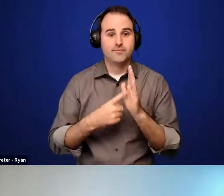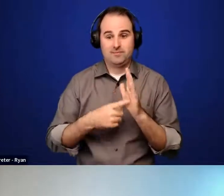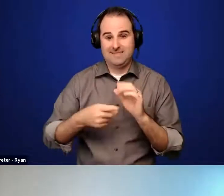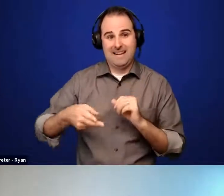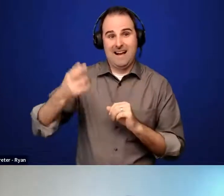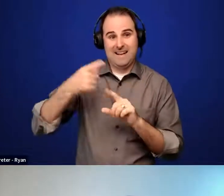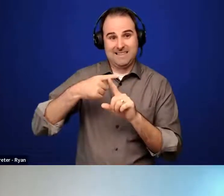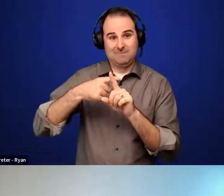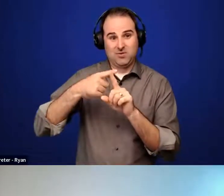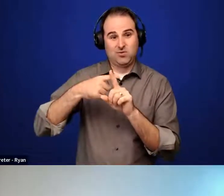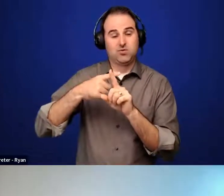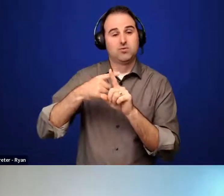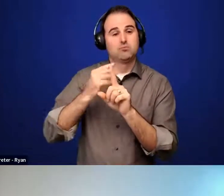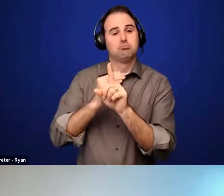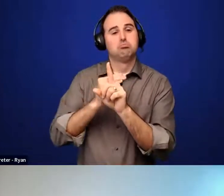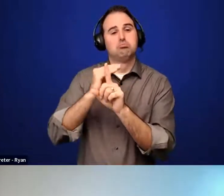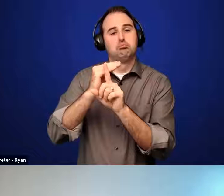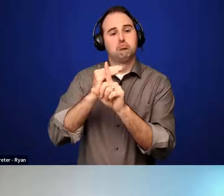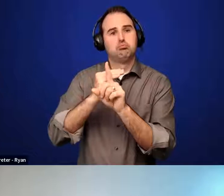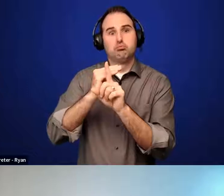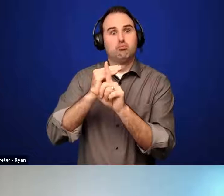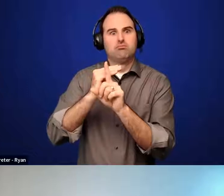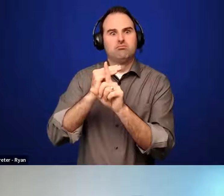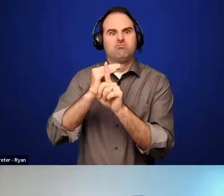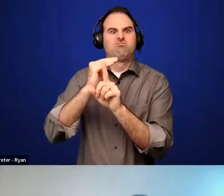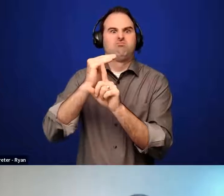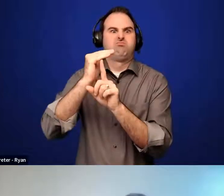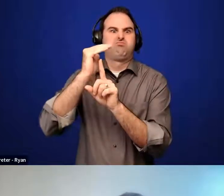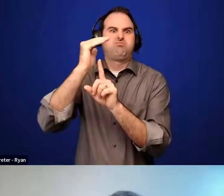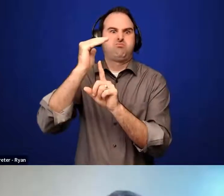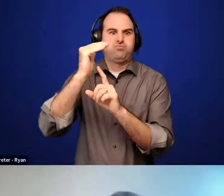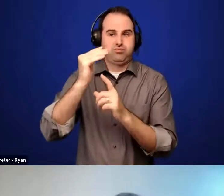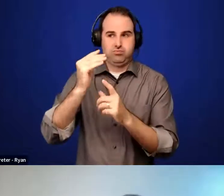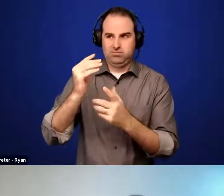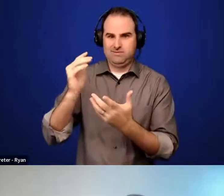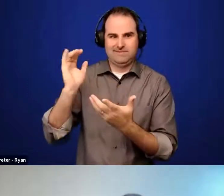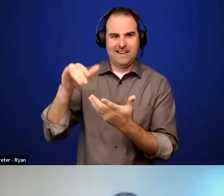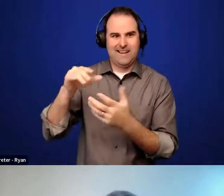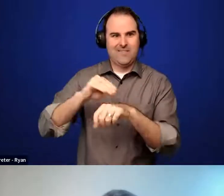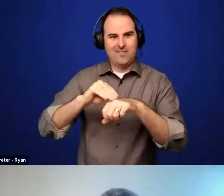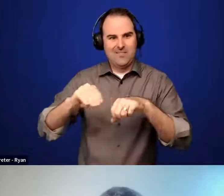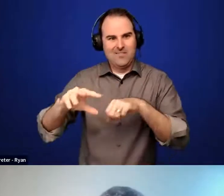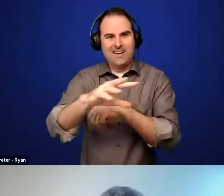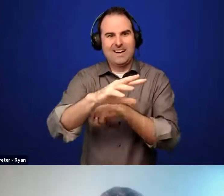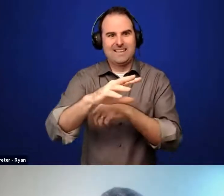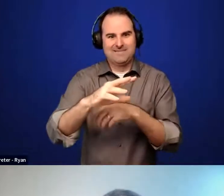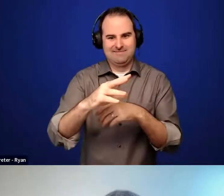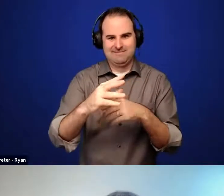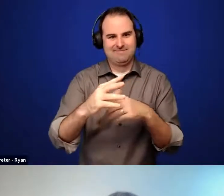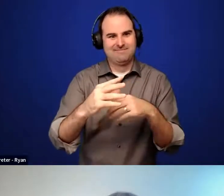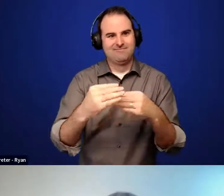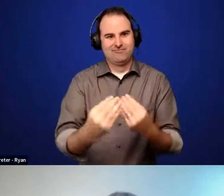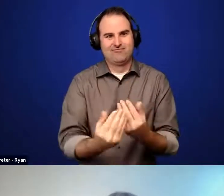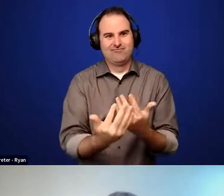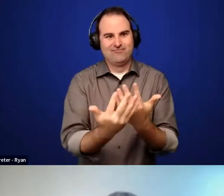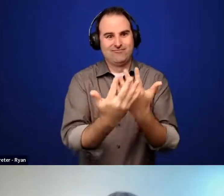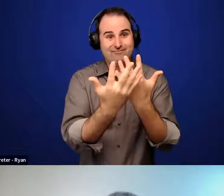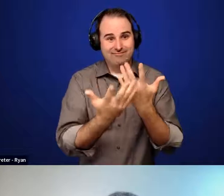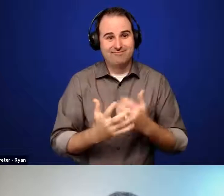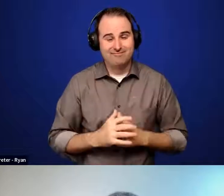this obviously affects productivity of these households. And so it gets, for IFAD, gets more and more